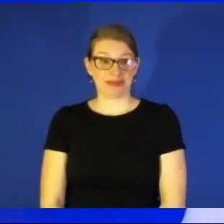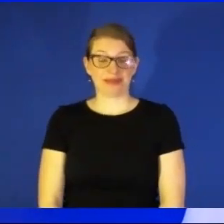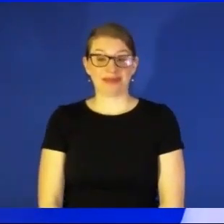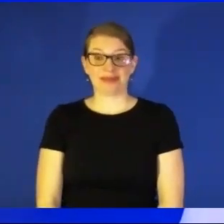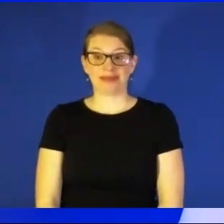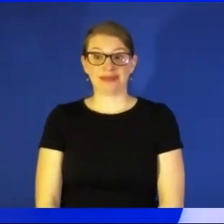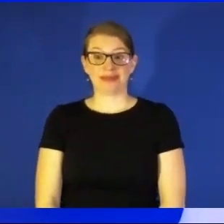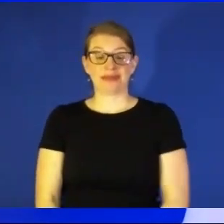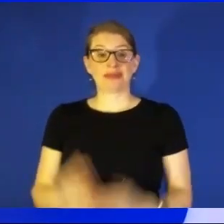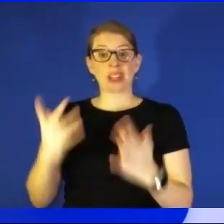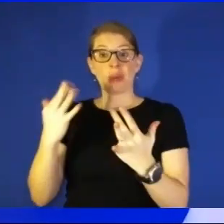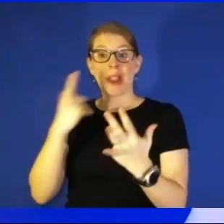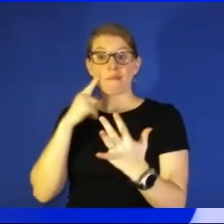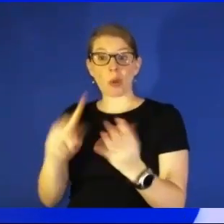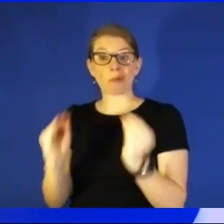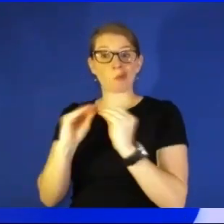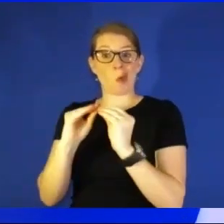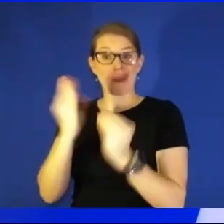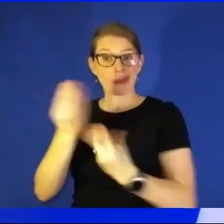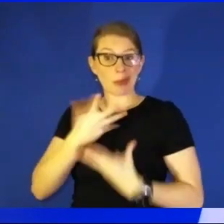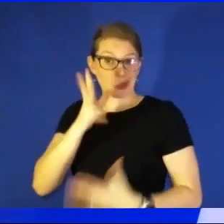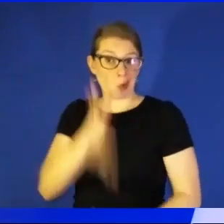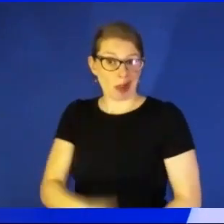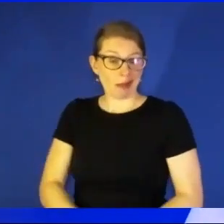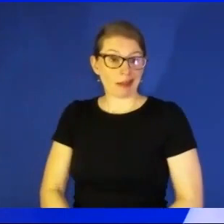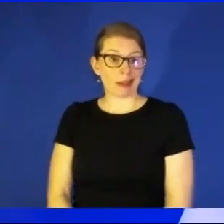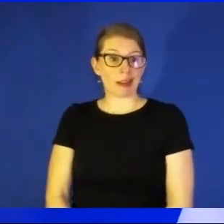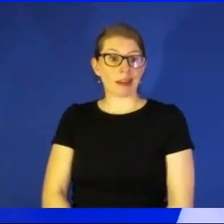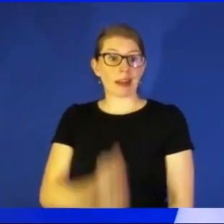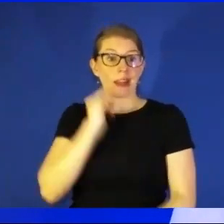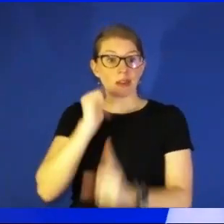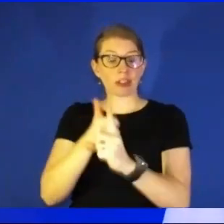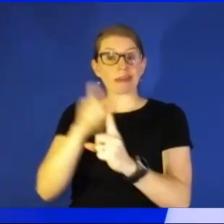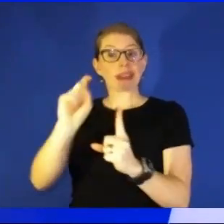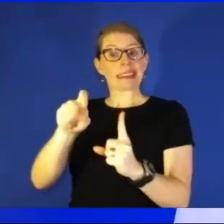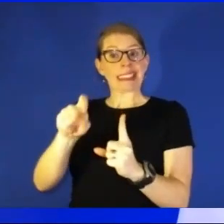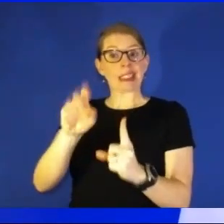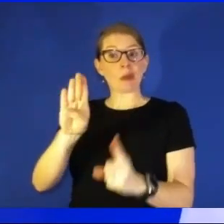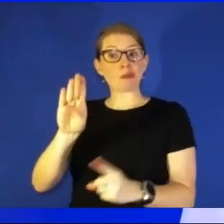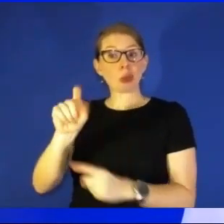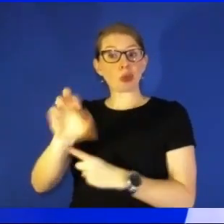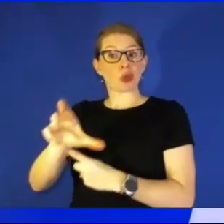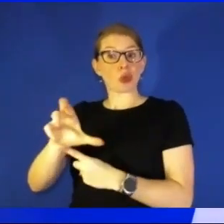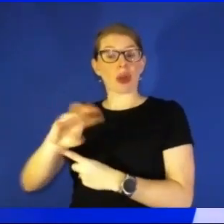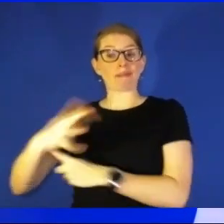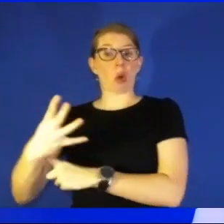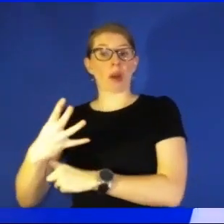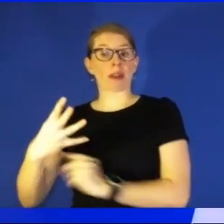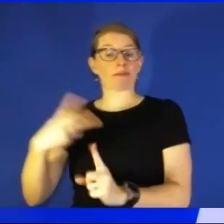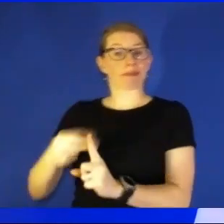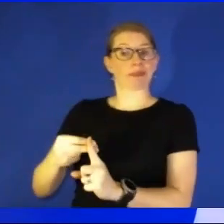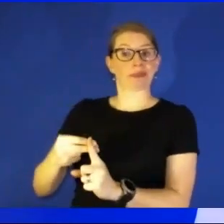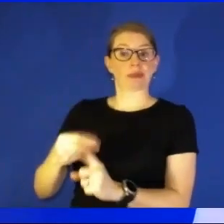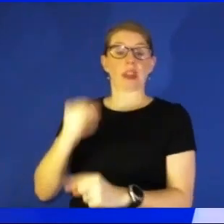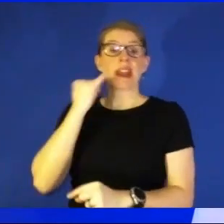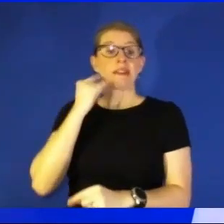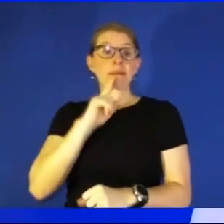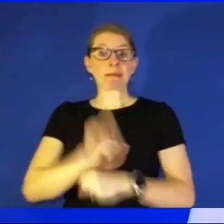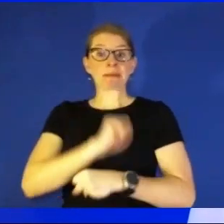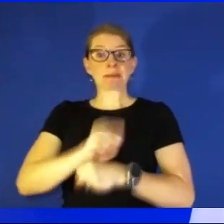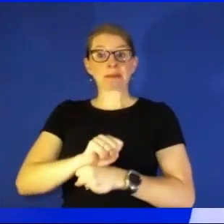We'll wait for some more information, though, on whether you need to, number one, get a boost, a 4th dose. If that is true, it may be